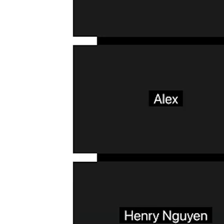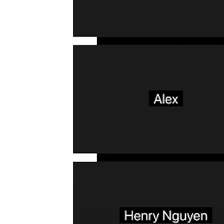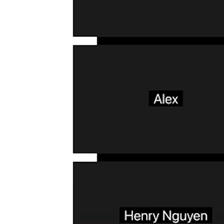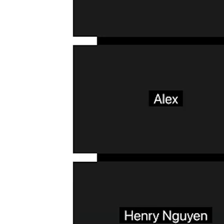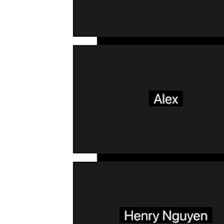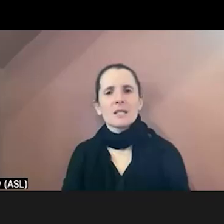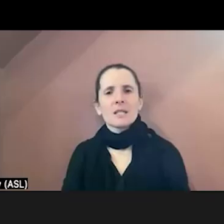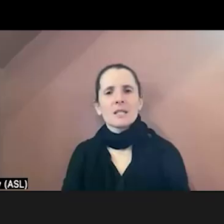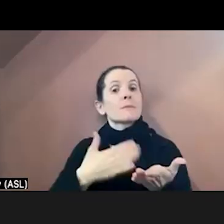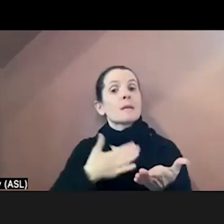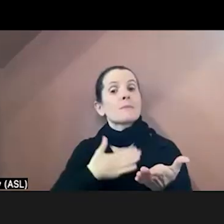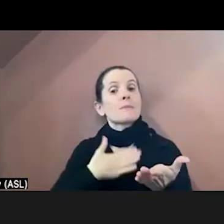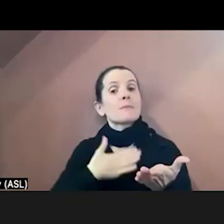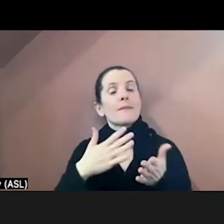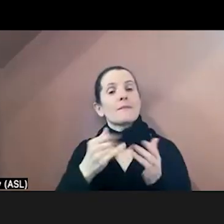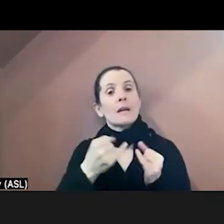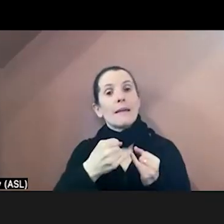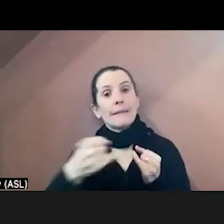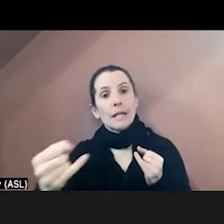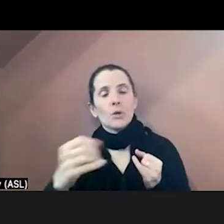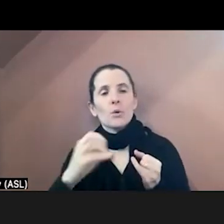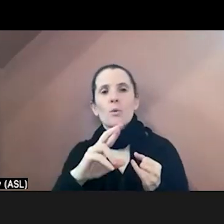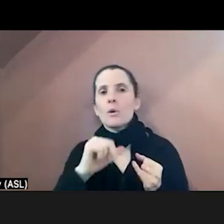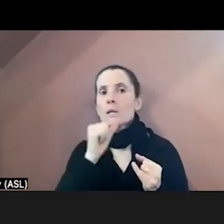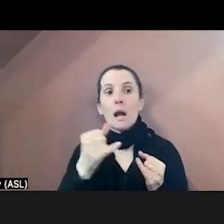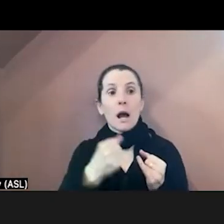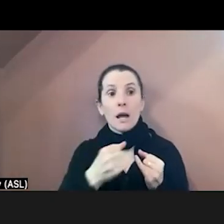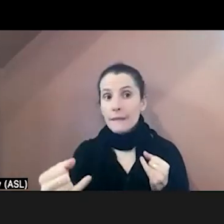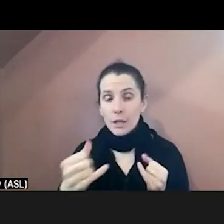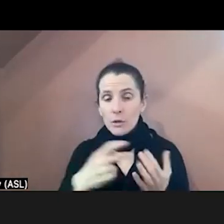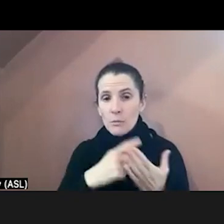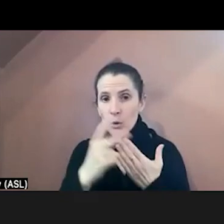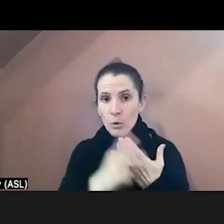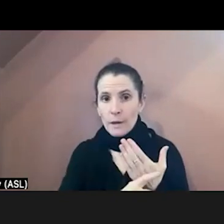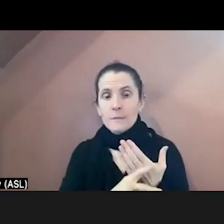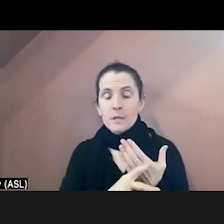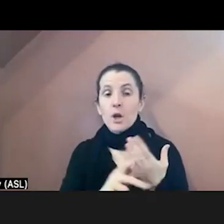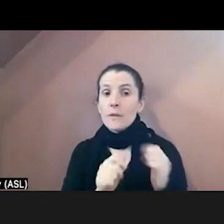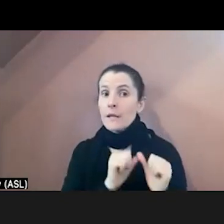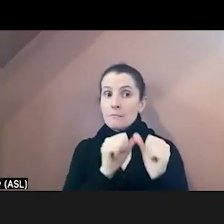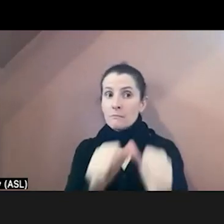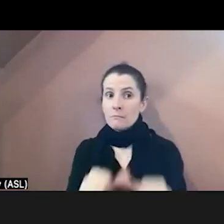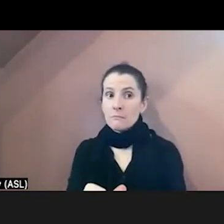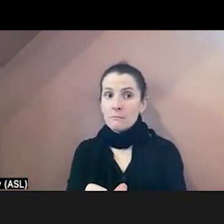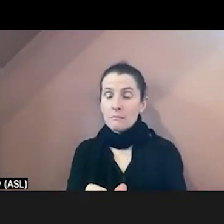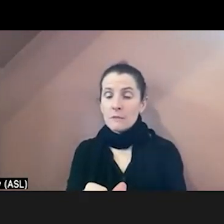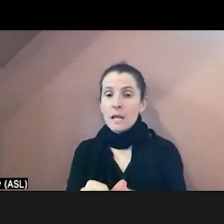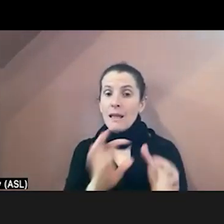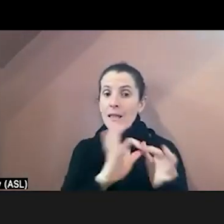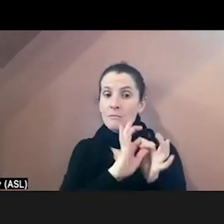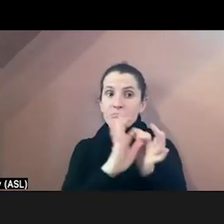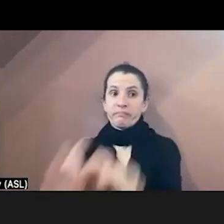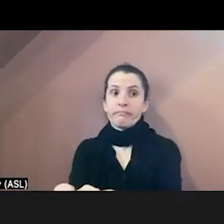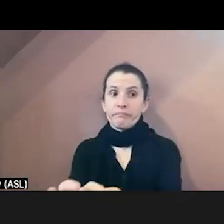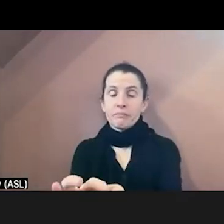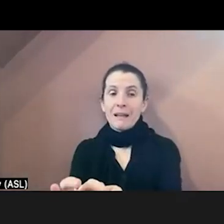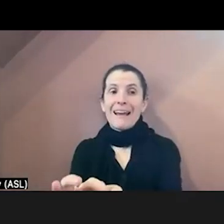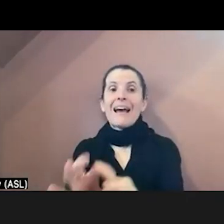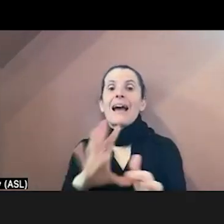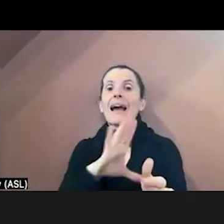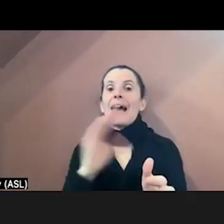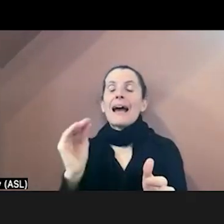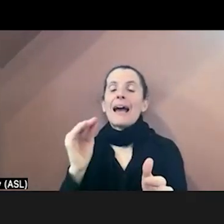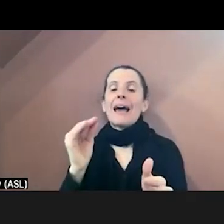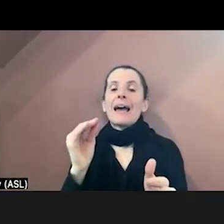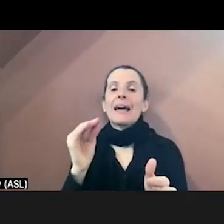or non-linear programs that are continuous and they get discretized, is maybe the right word. They are